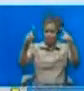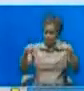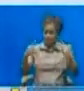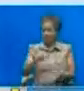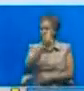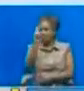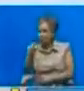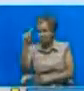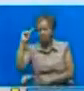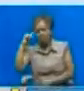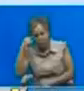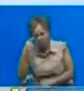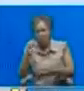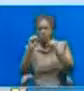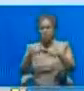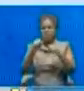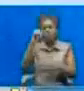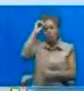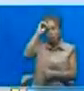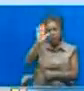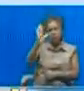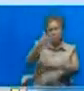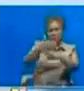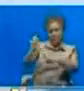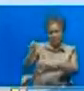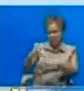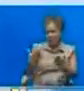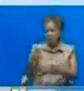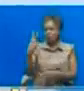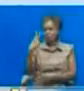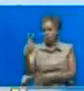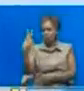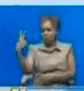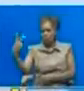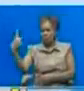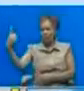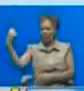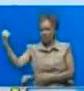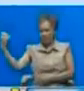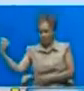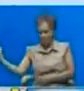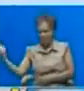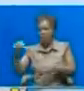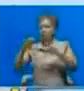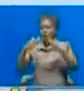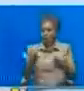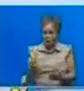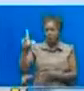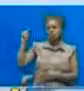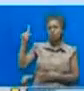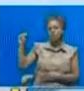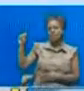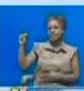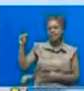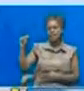the question tonight. And you can give us your opinion by sending us an SMS on 22155, or you can